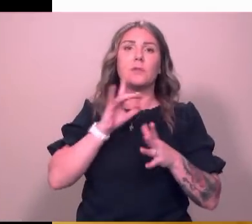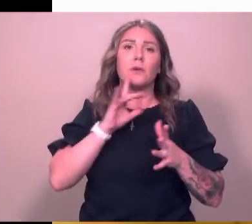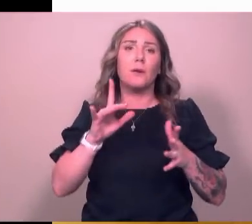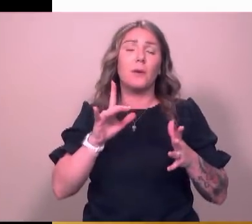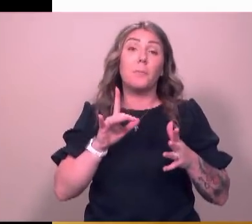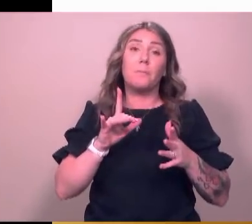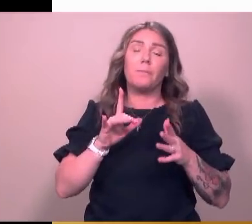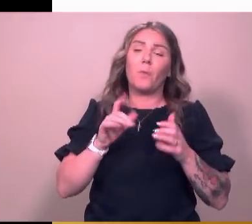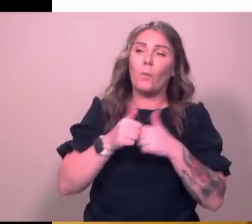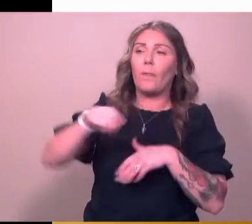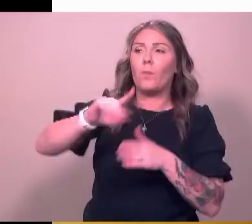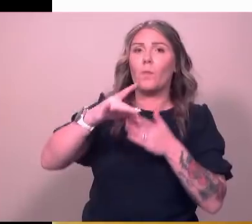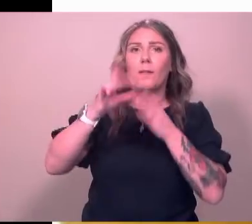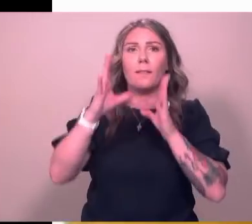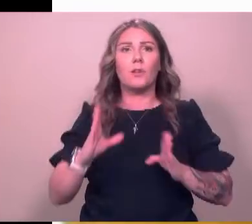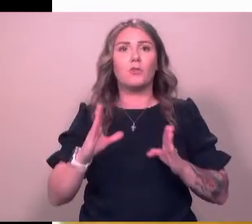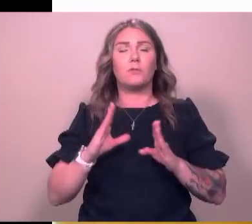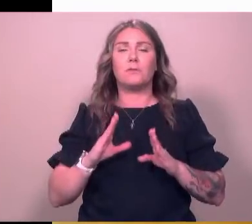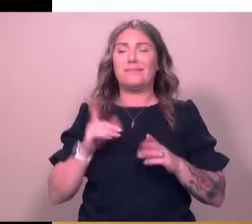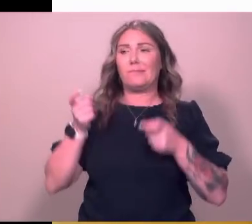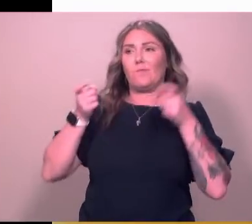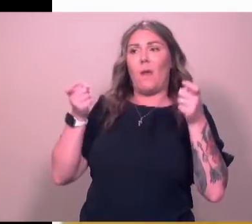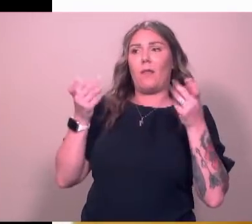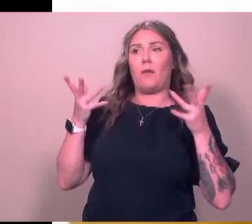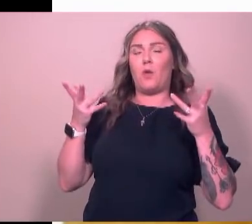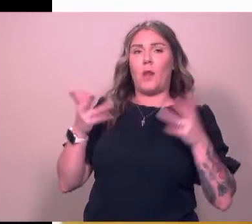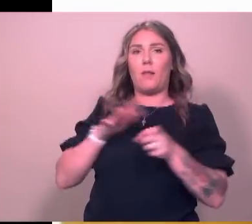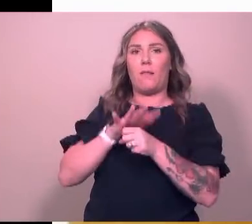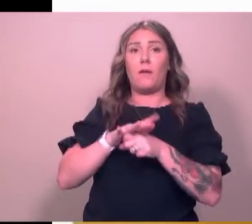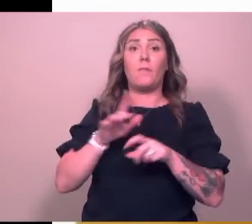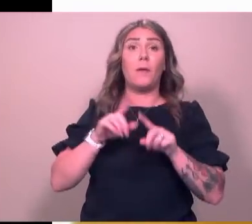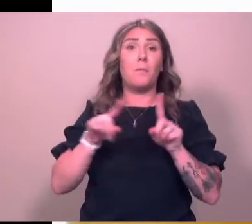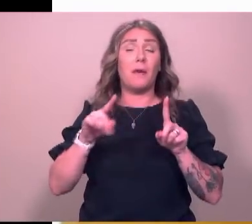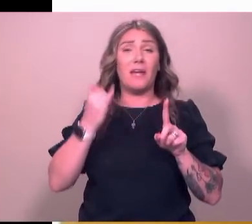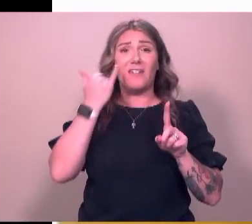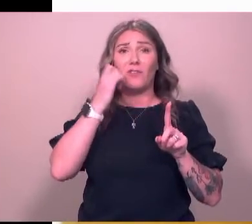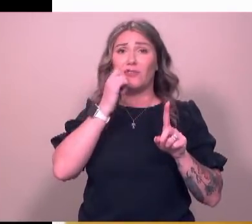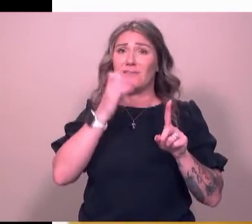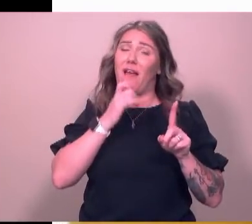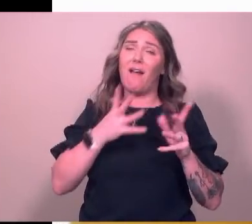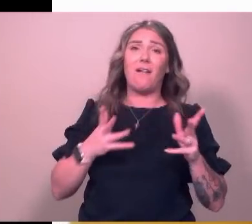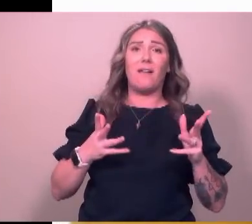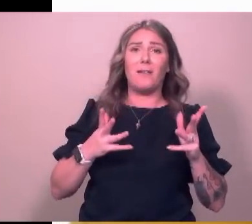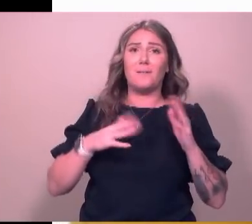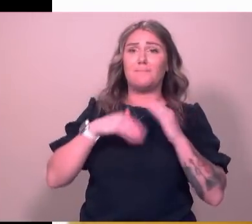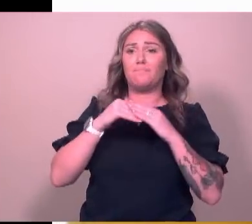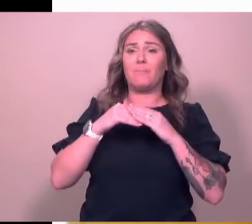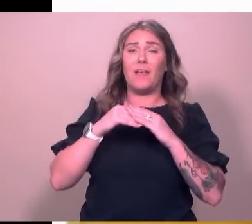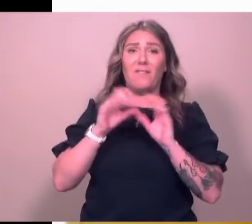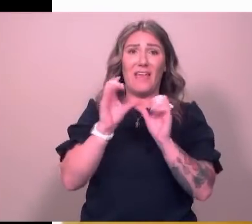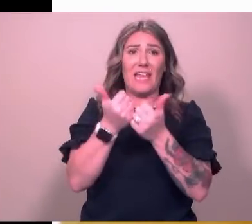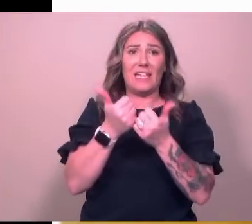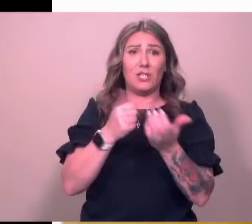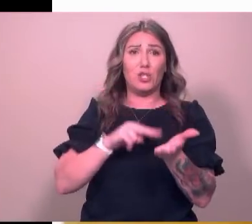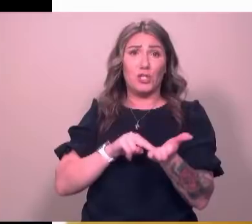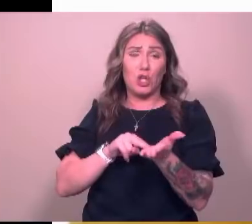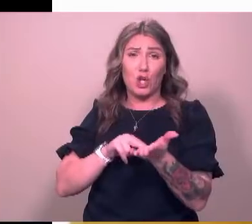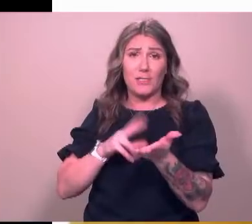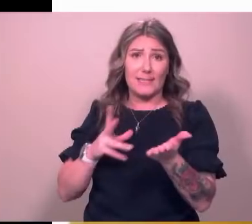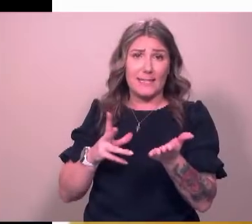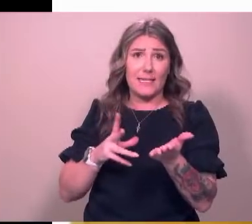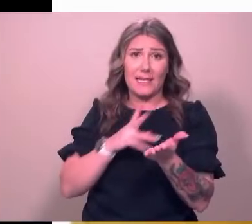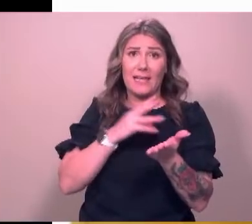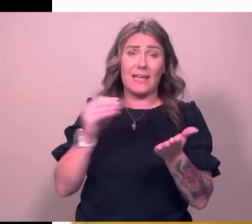are regulated enough already. But if there's not a cap on the agency nursing